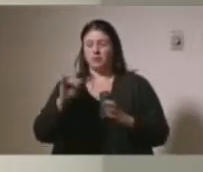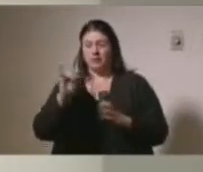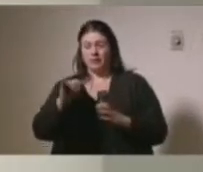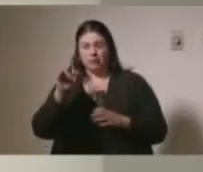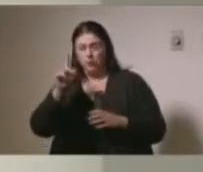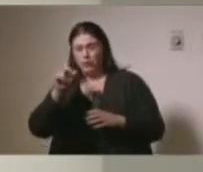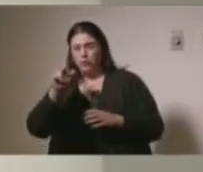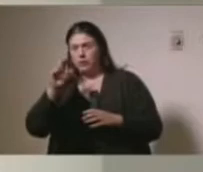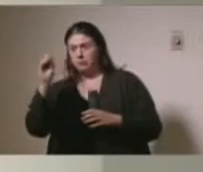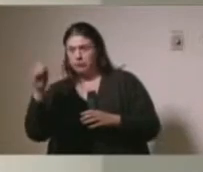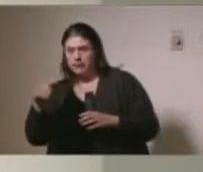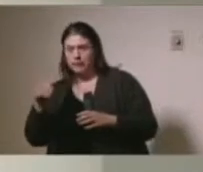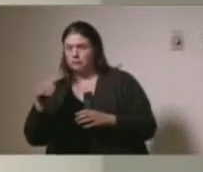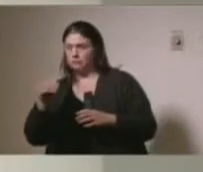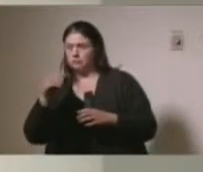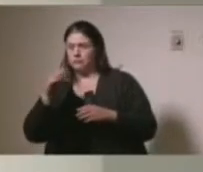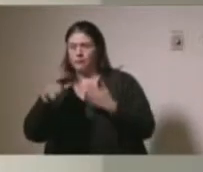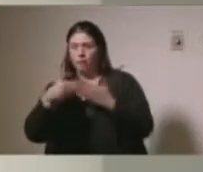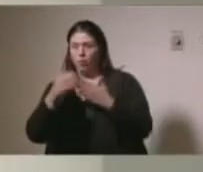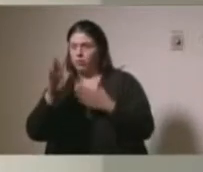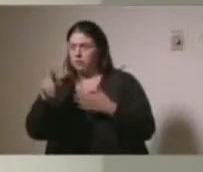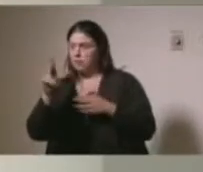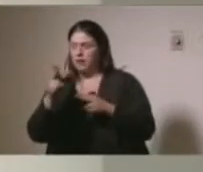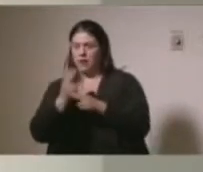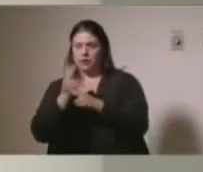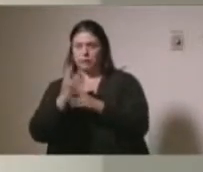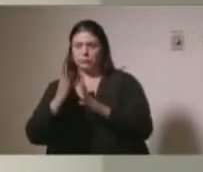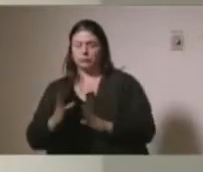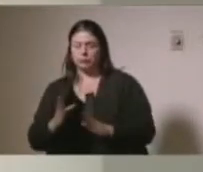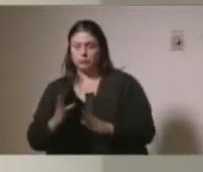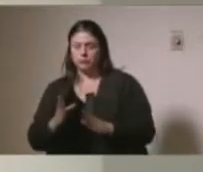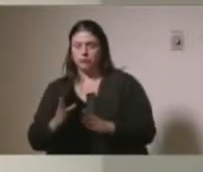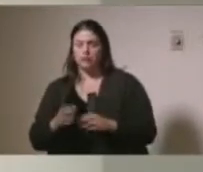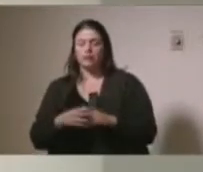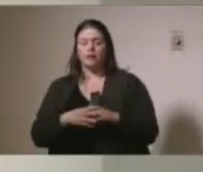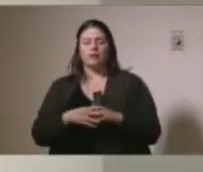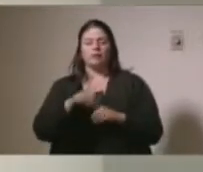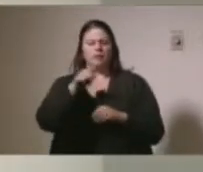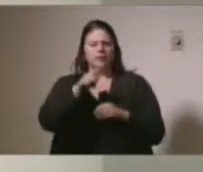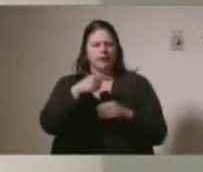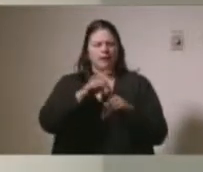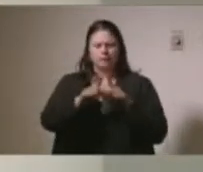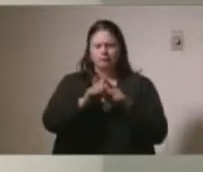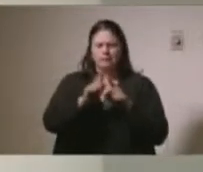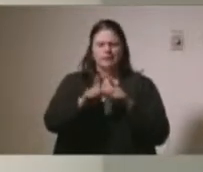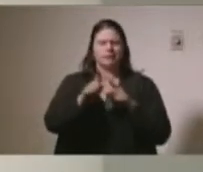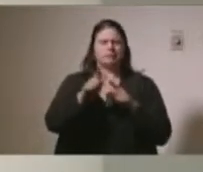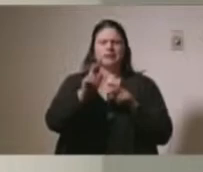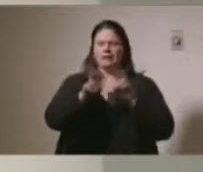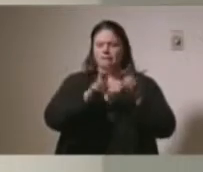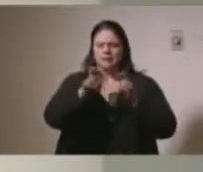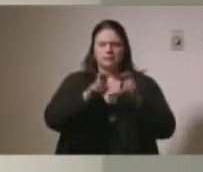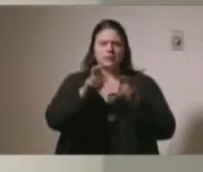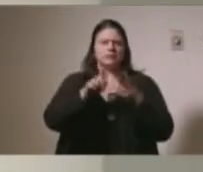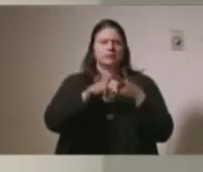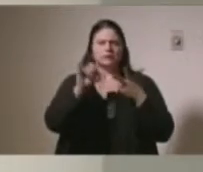bank customers. It's diversed into other financial products such as managed funds and